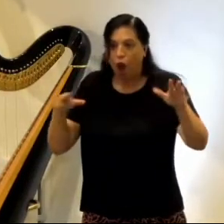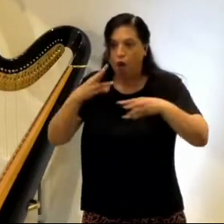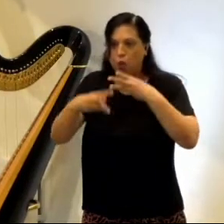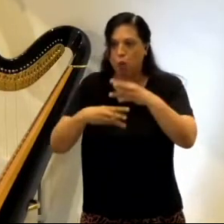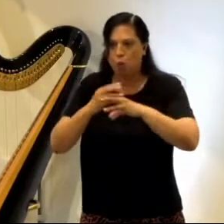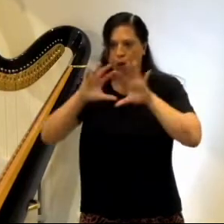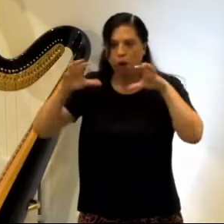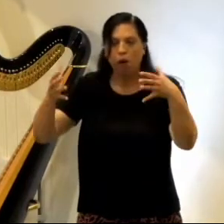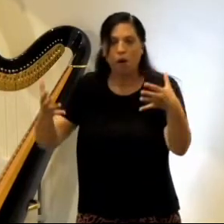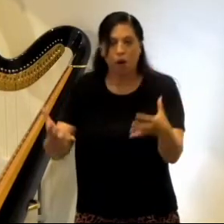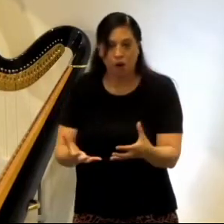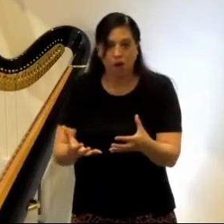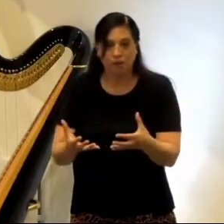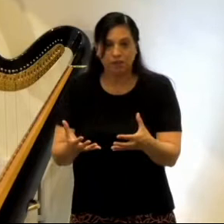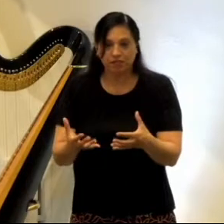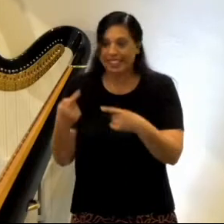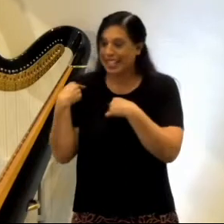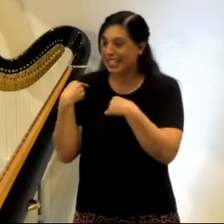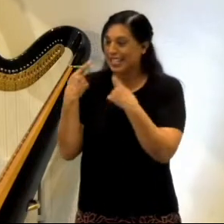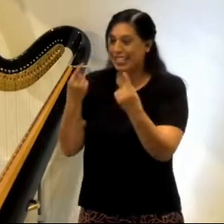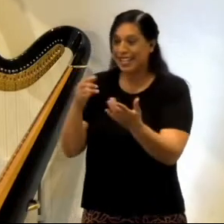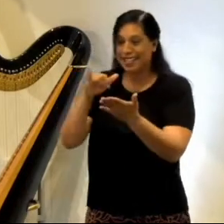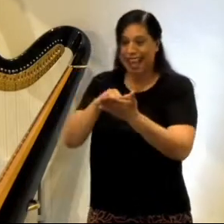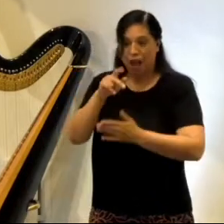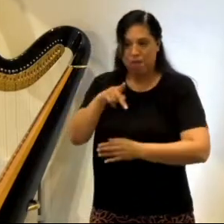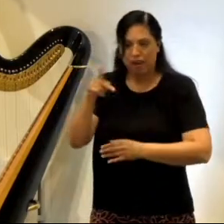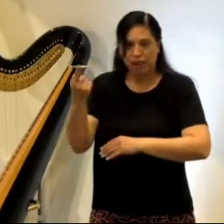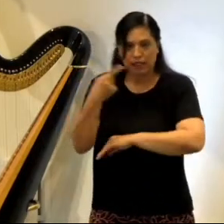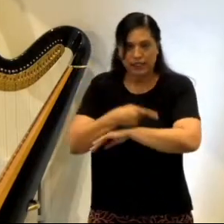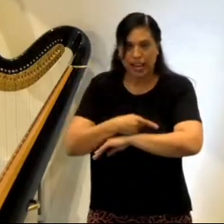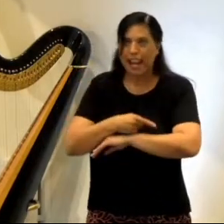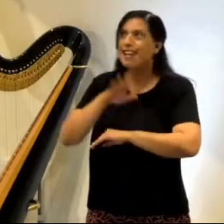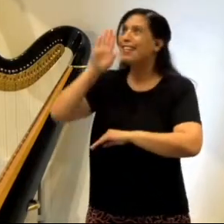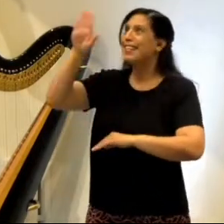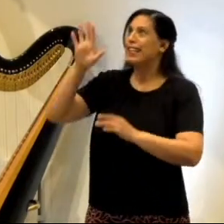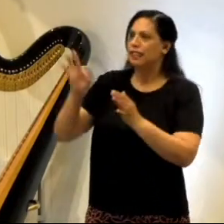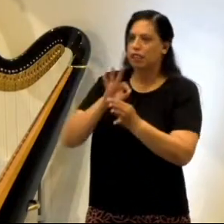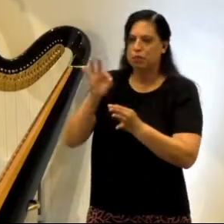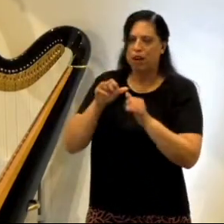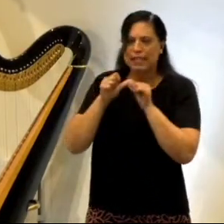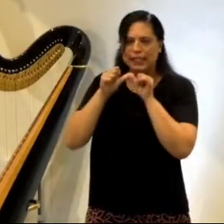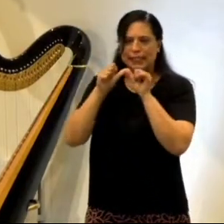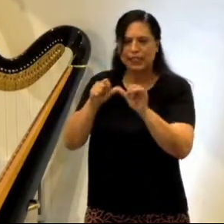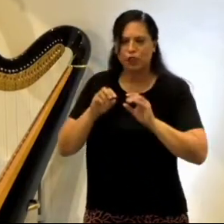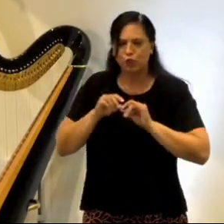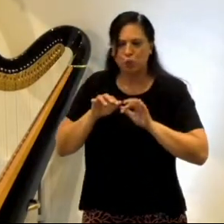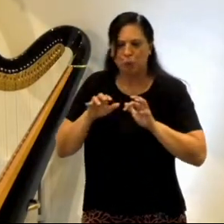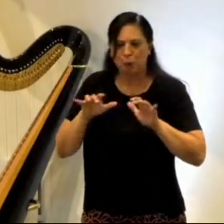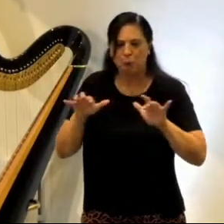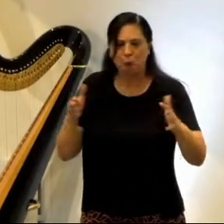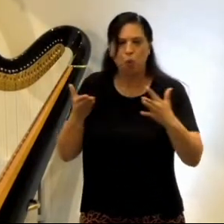move. And ever since that Pentecost, God's Spirit has continued to be on the move all throughout